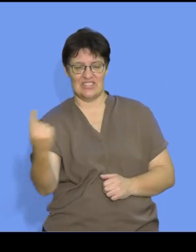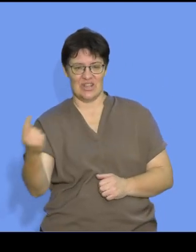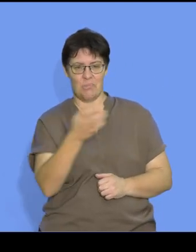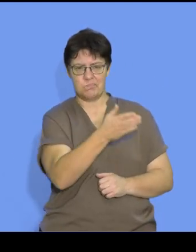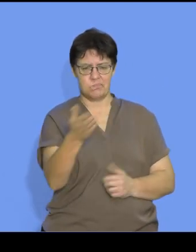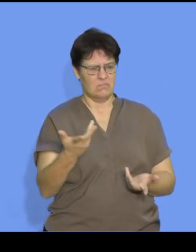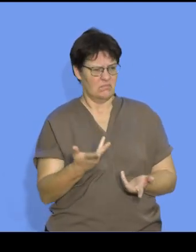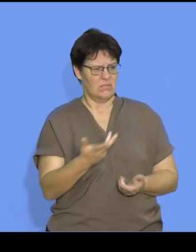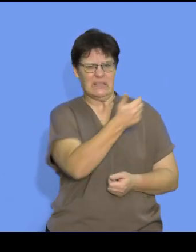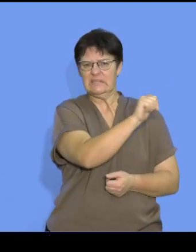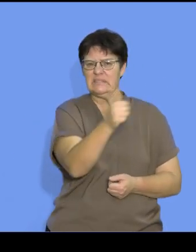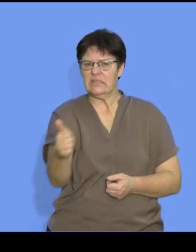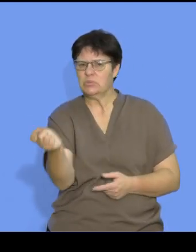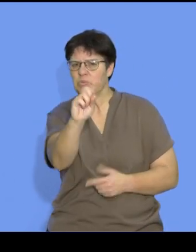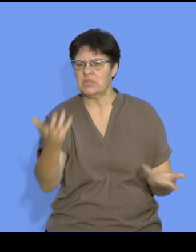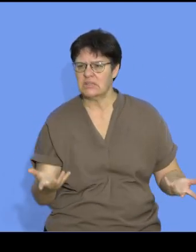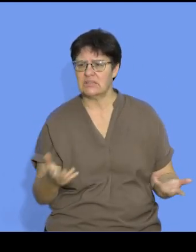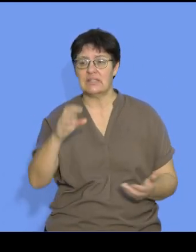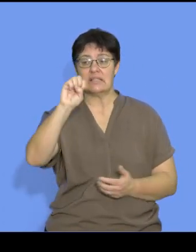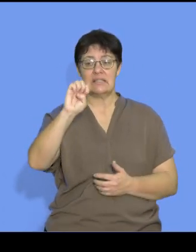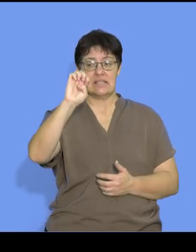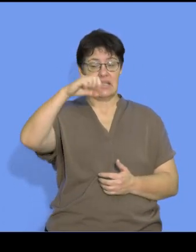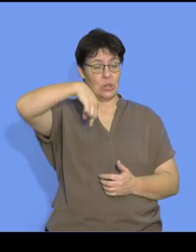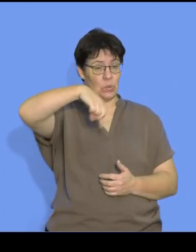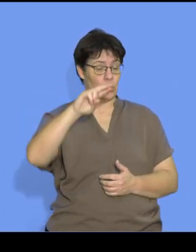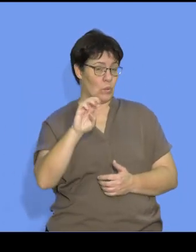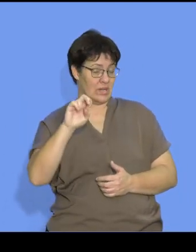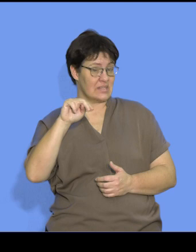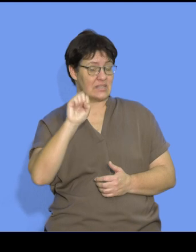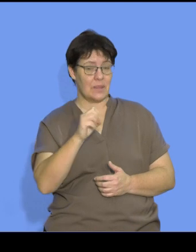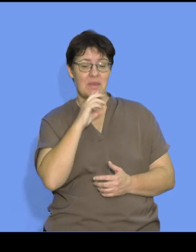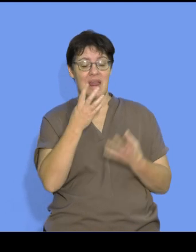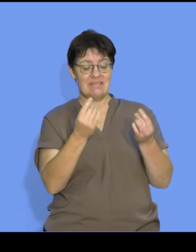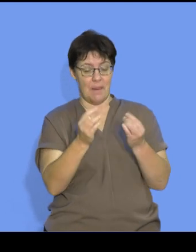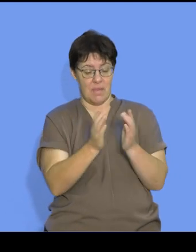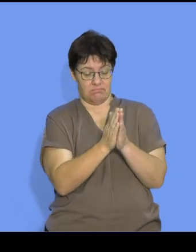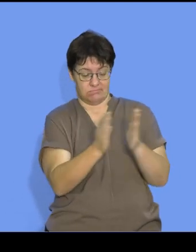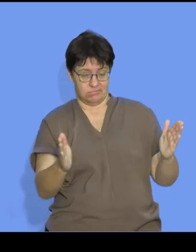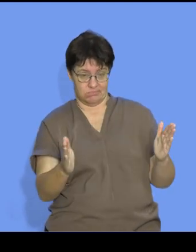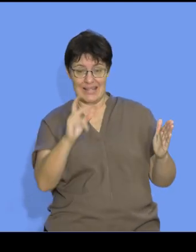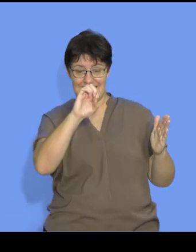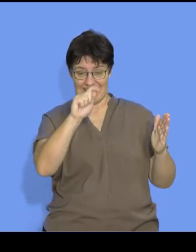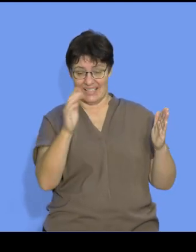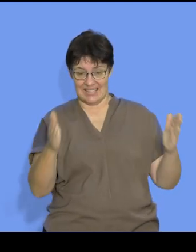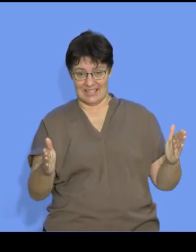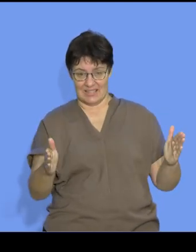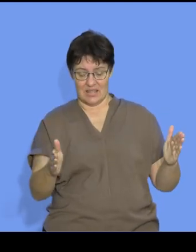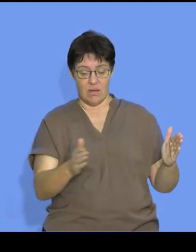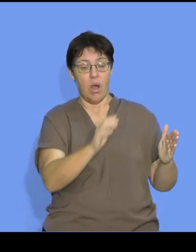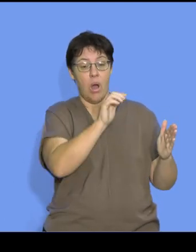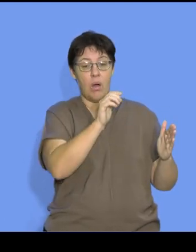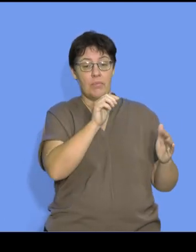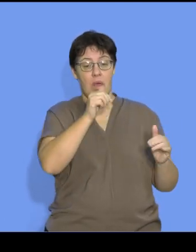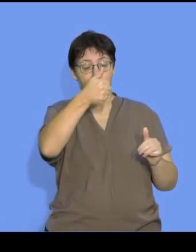a sequence? A sequence is a set of numbers in a specific